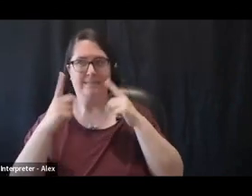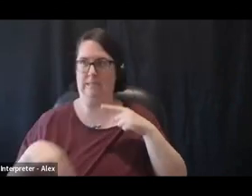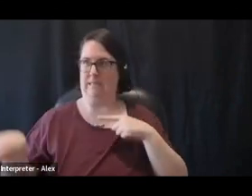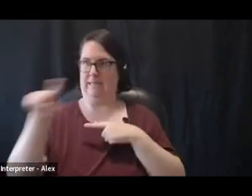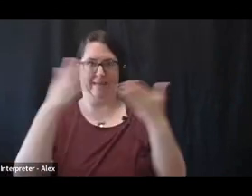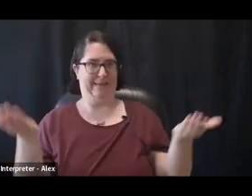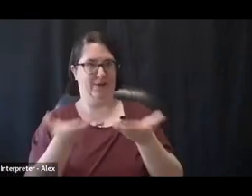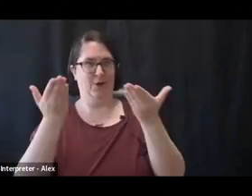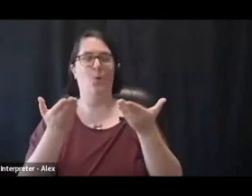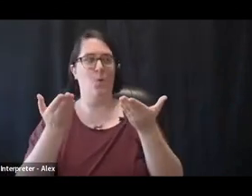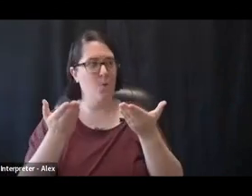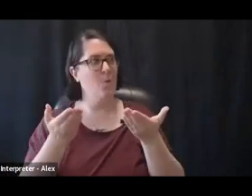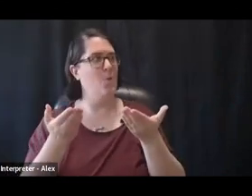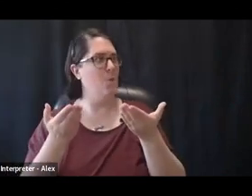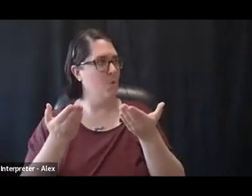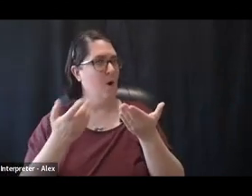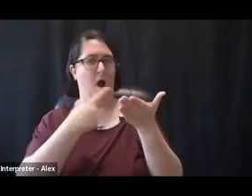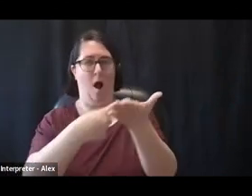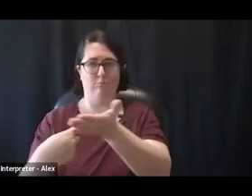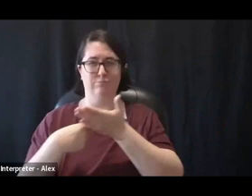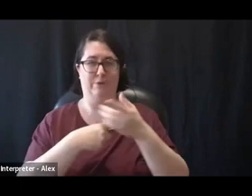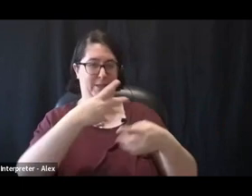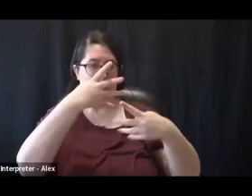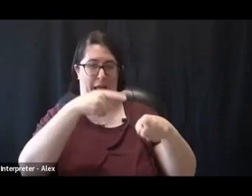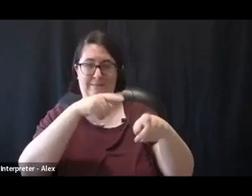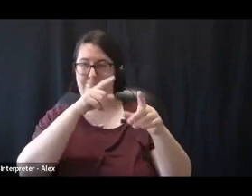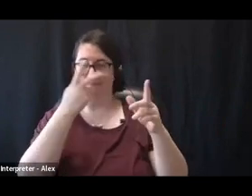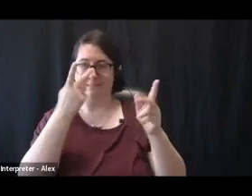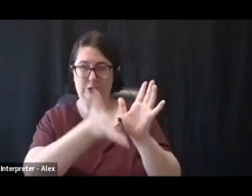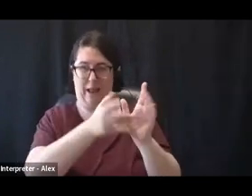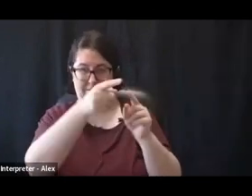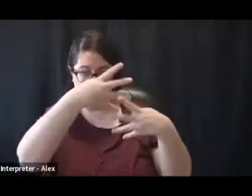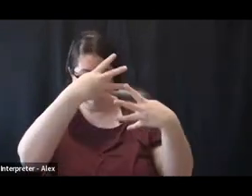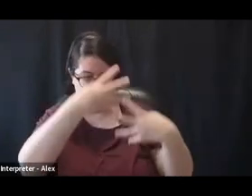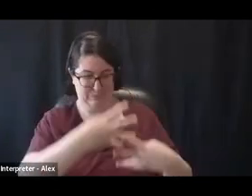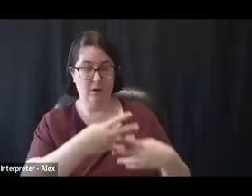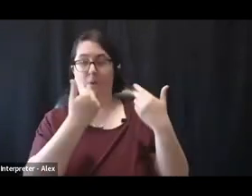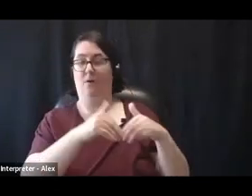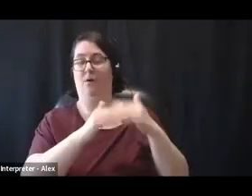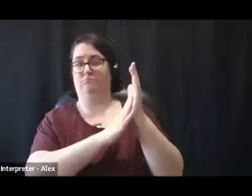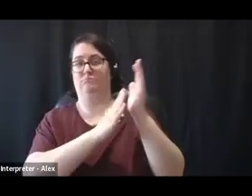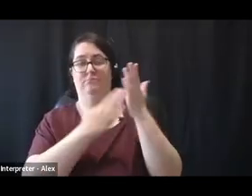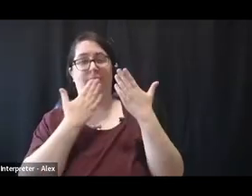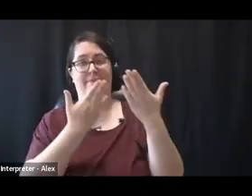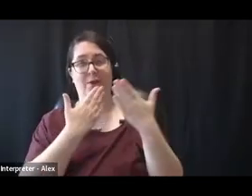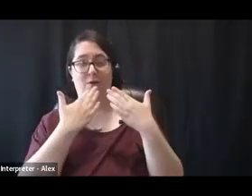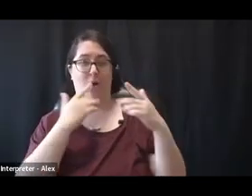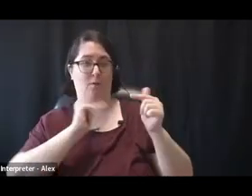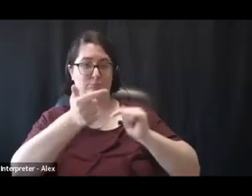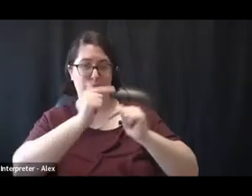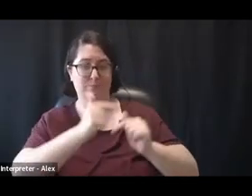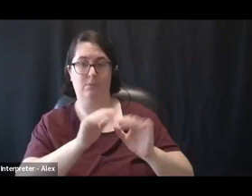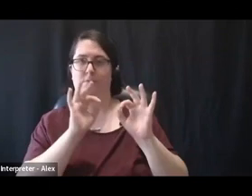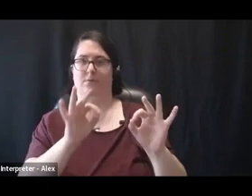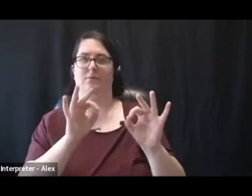here having discussion in the chat. Thank you so much for everyone who reply, and I think there is a lot that